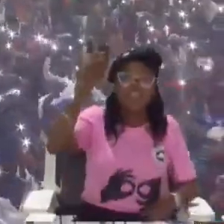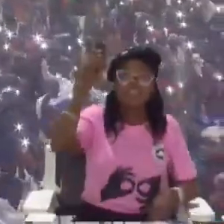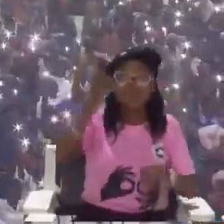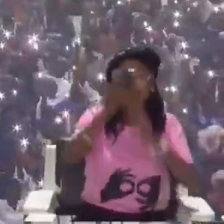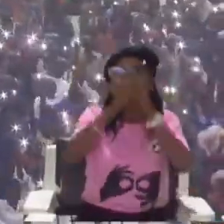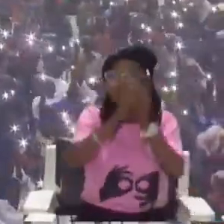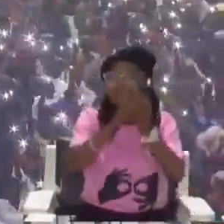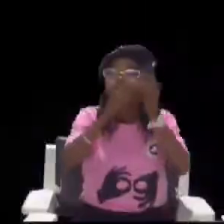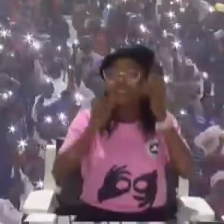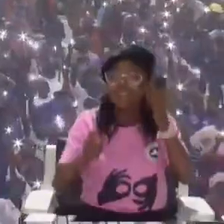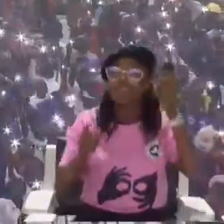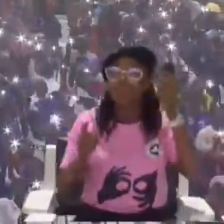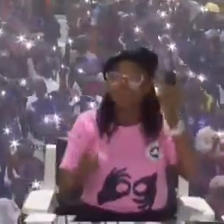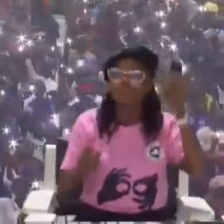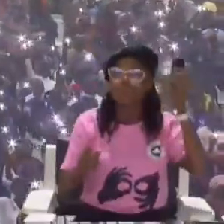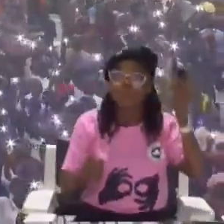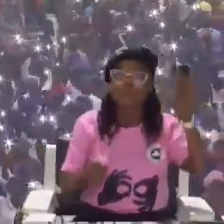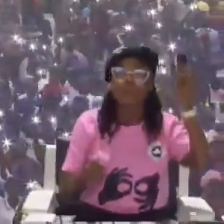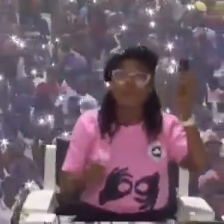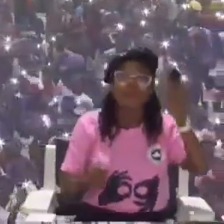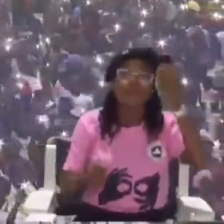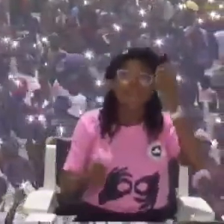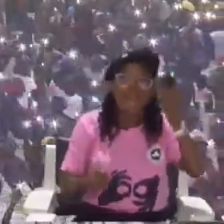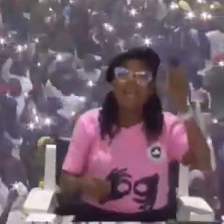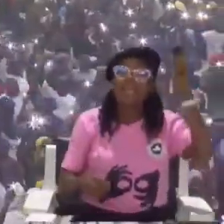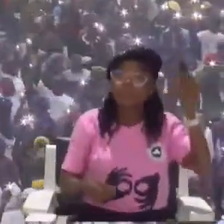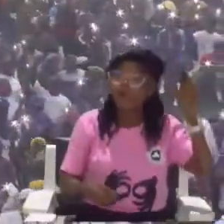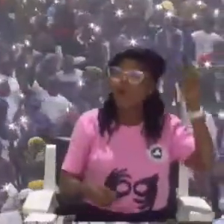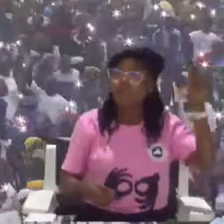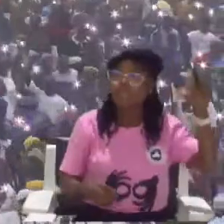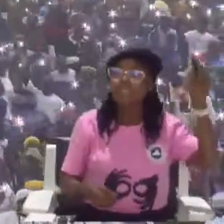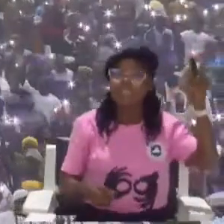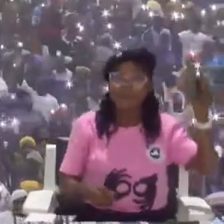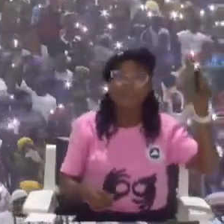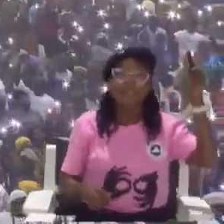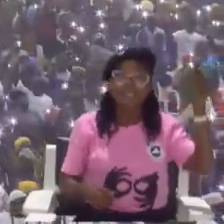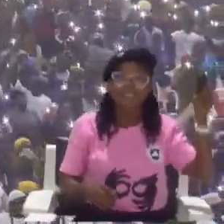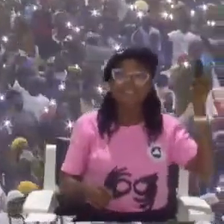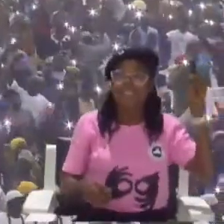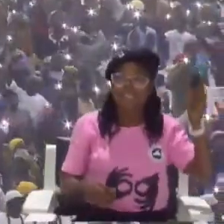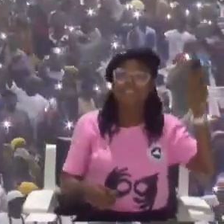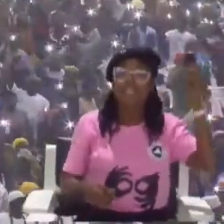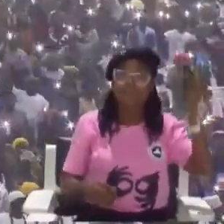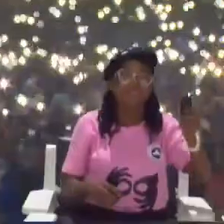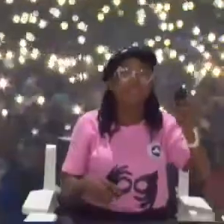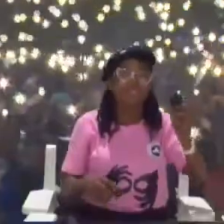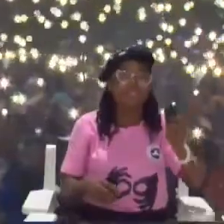let there be light. Jackie, Mole, you are. Let there be light.